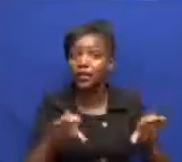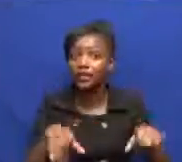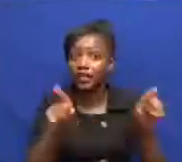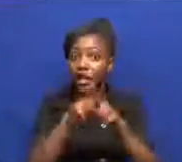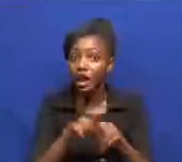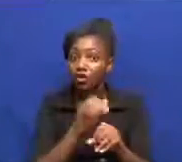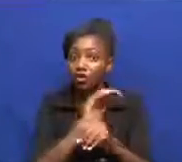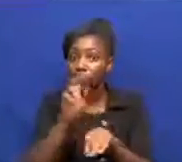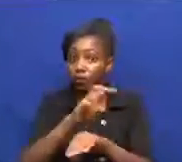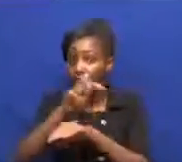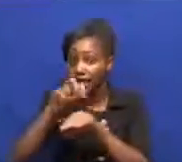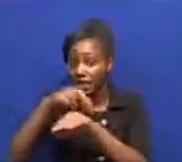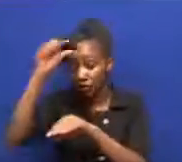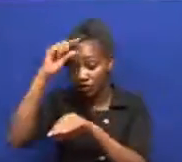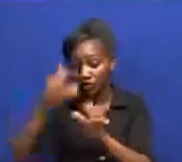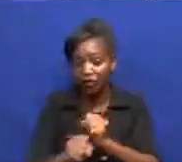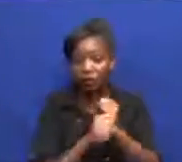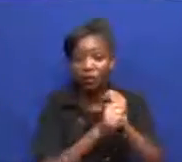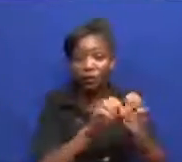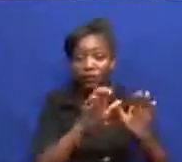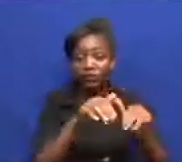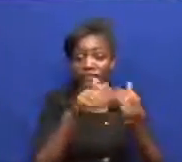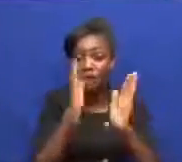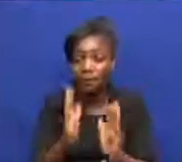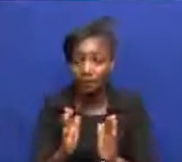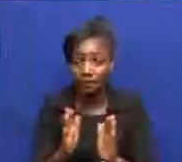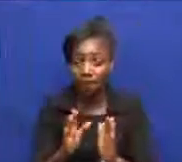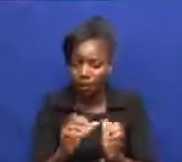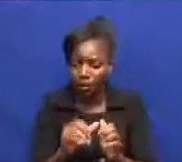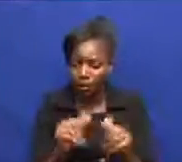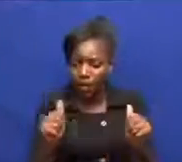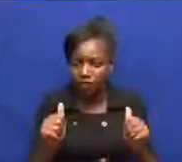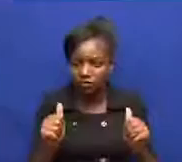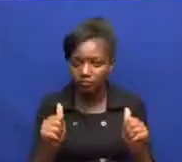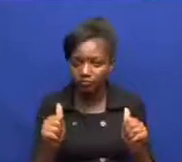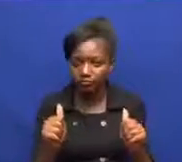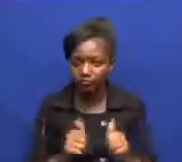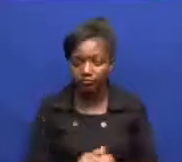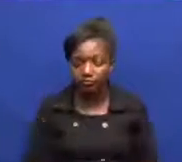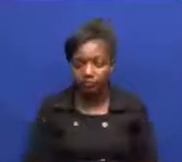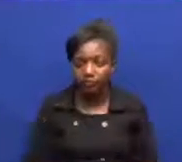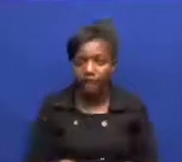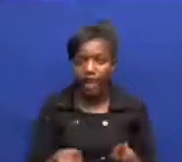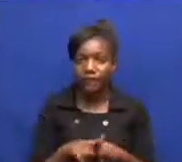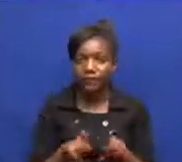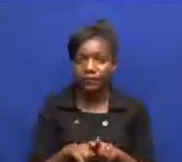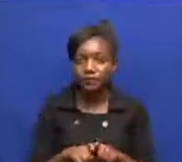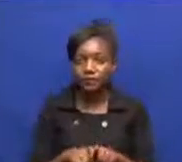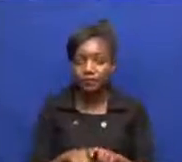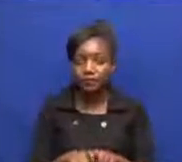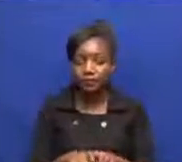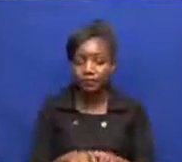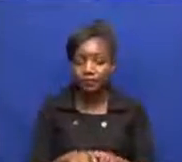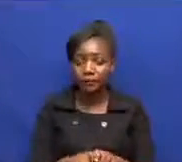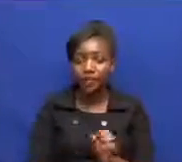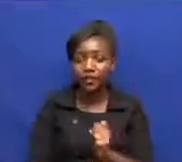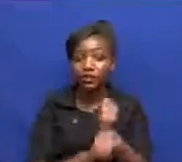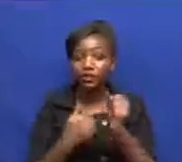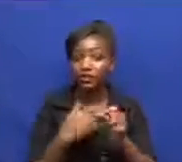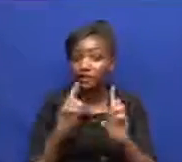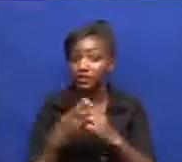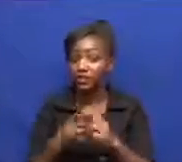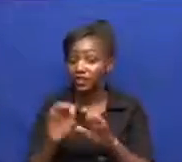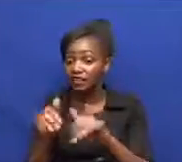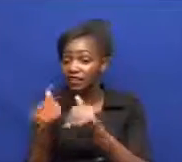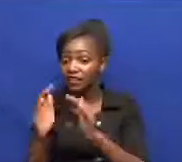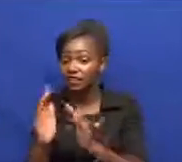national government to support tea farmers with utmost energy and goodwill as it has supported other agricultural sectors.